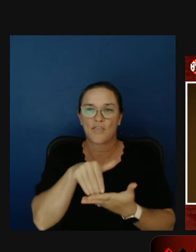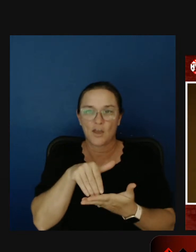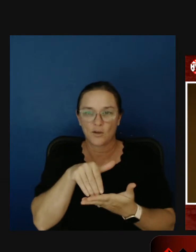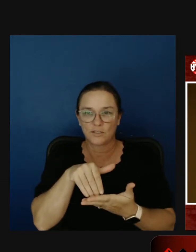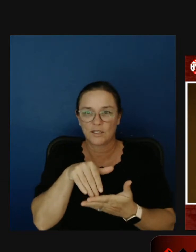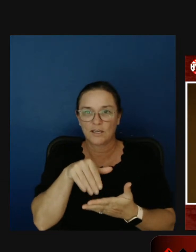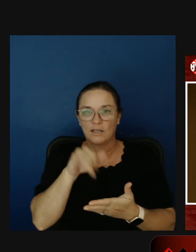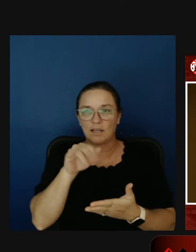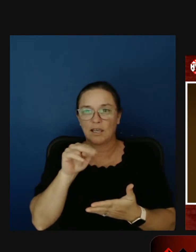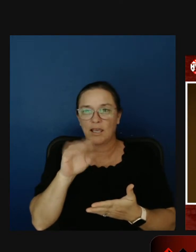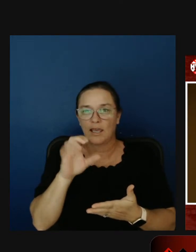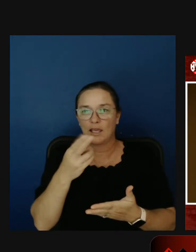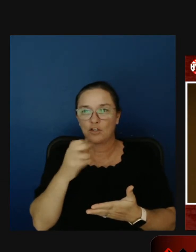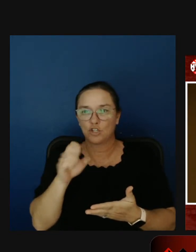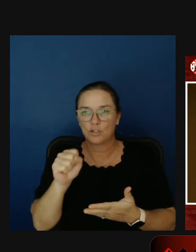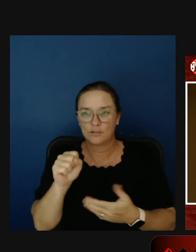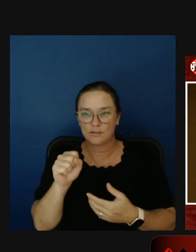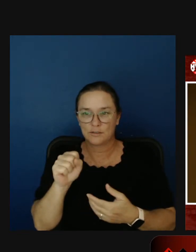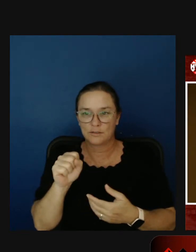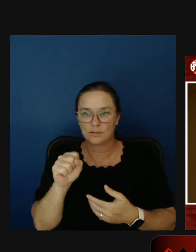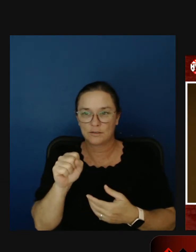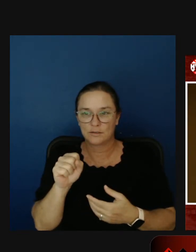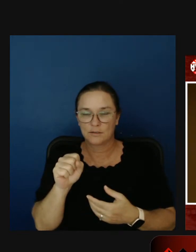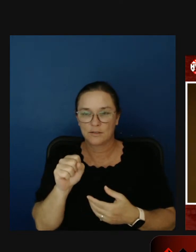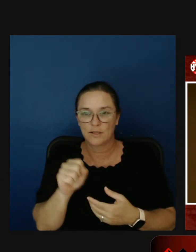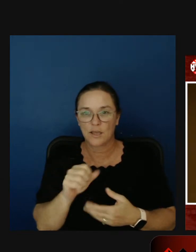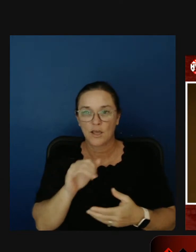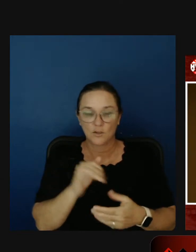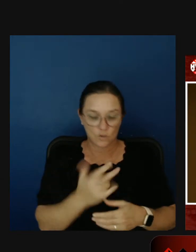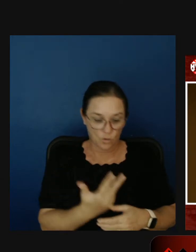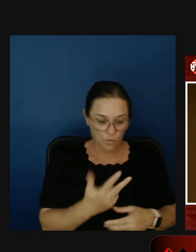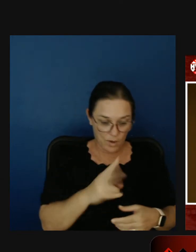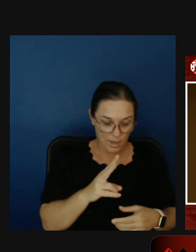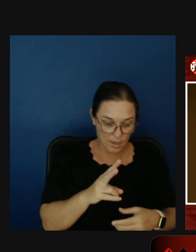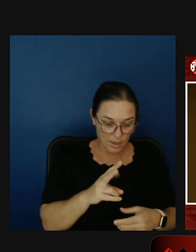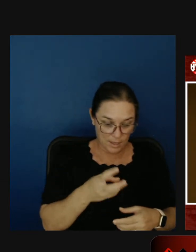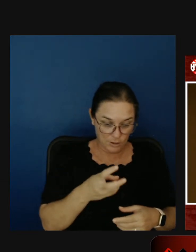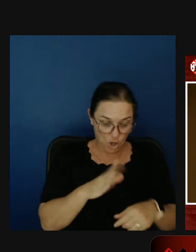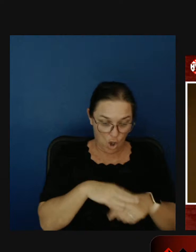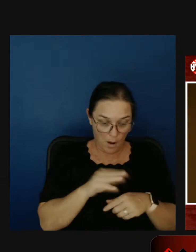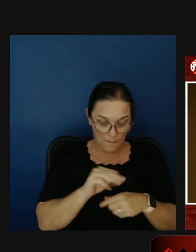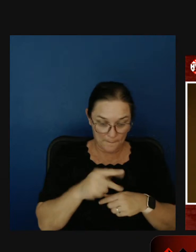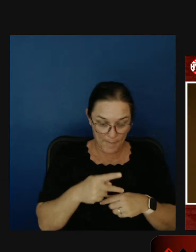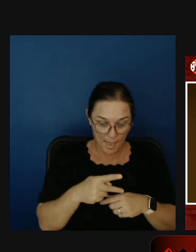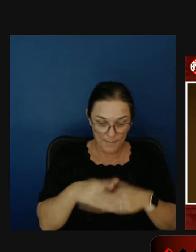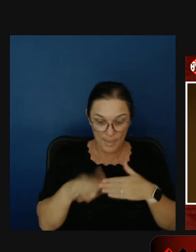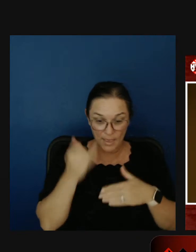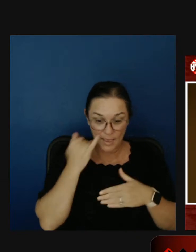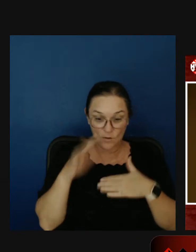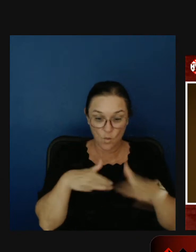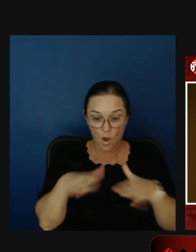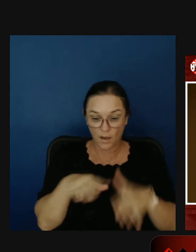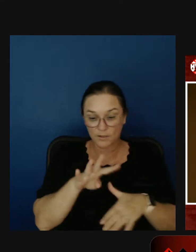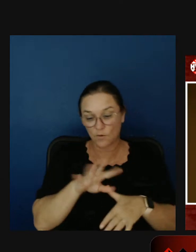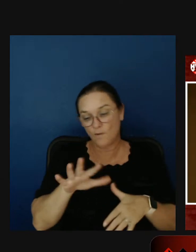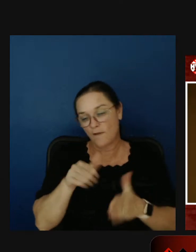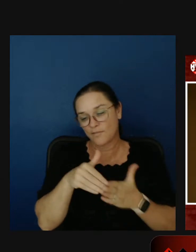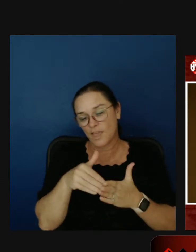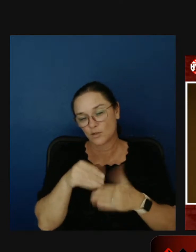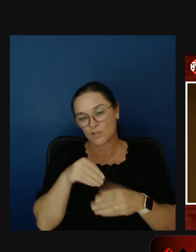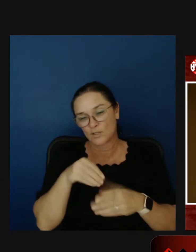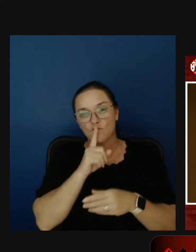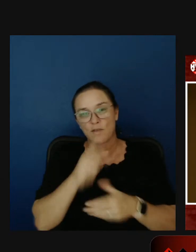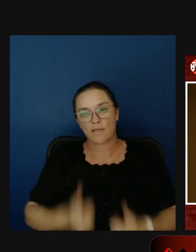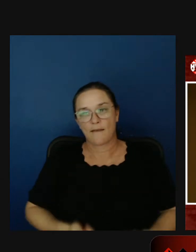inches. So that 3 inches on a map, if you walked it, is 45,000 inches in real life.